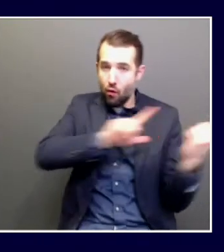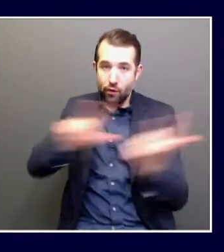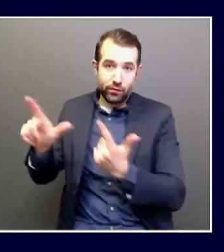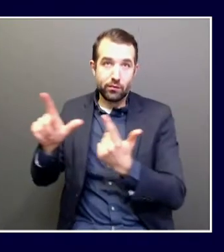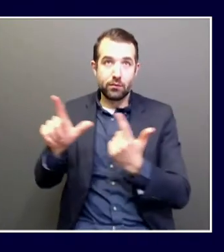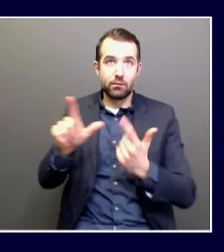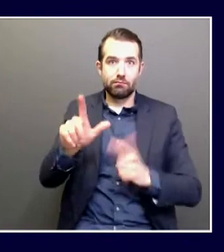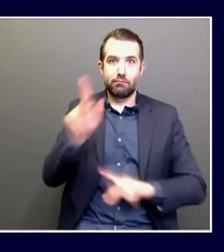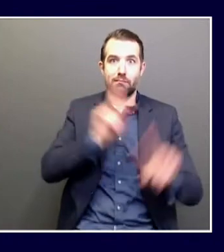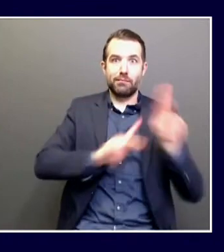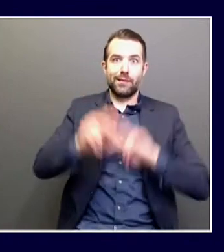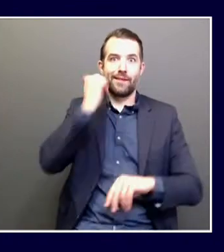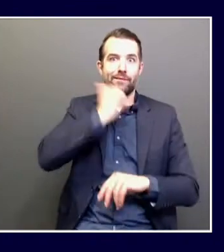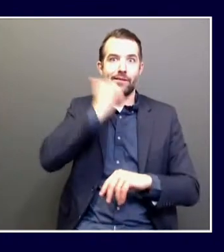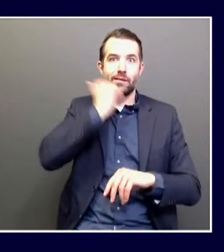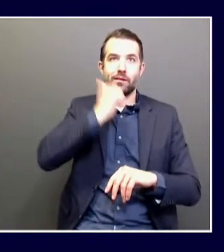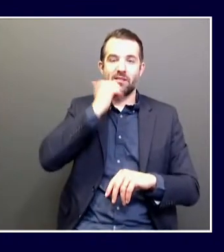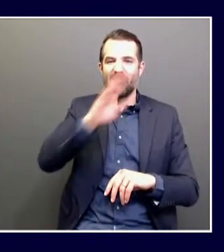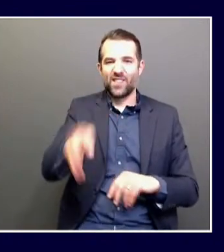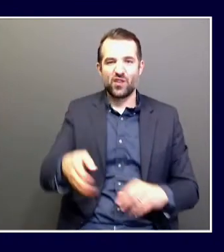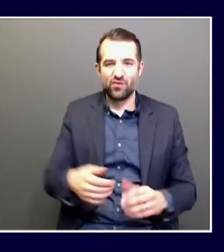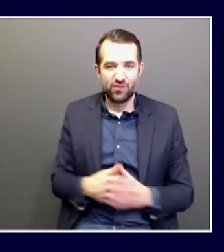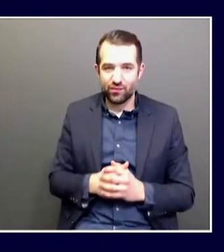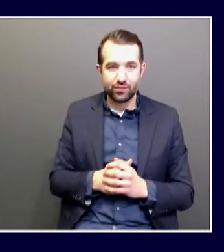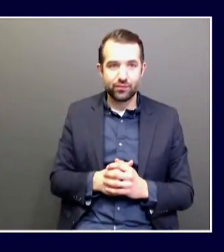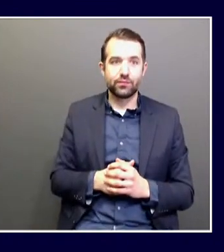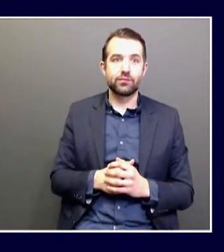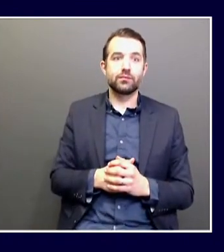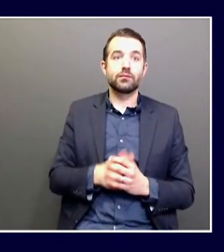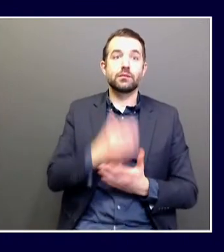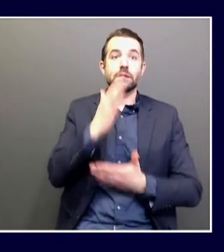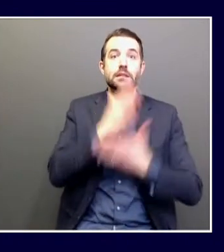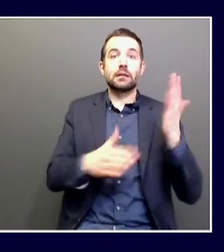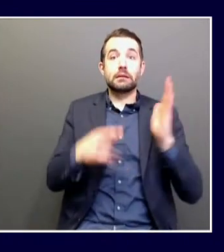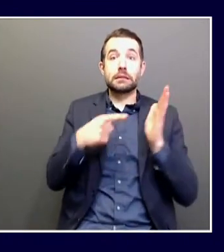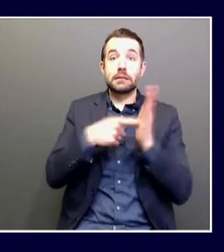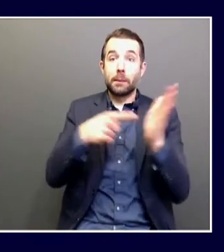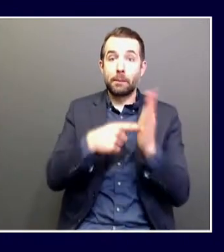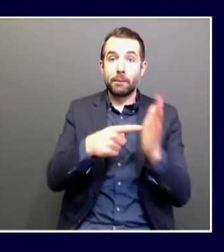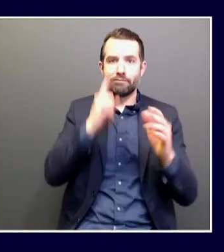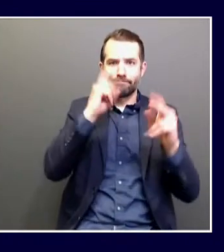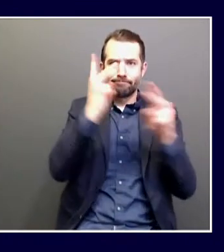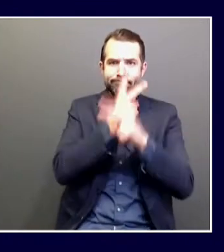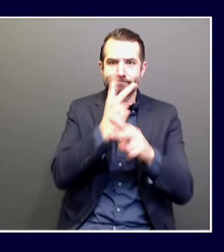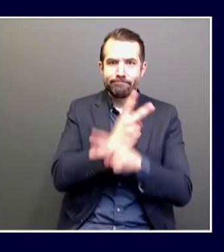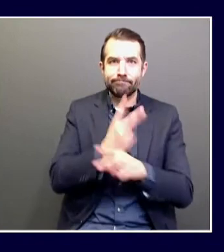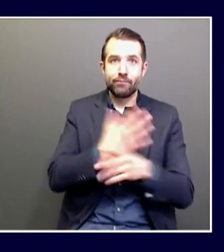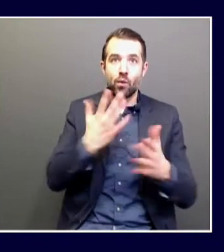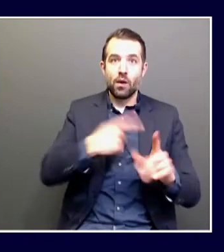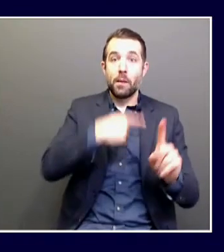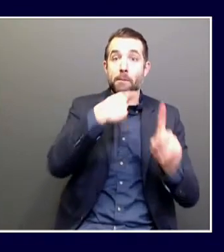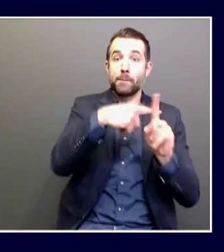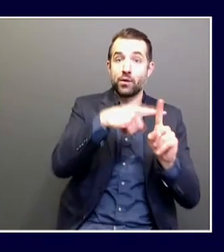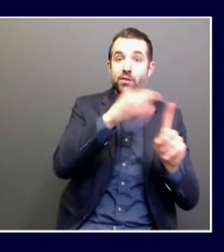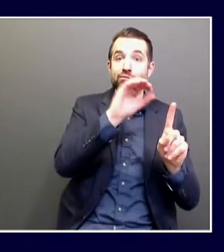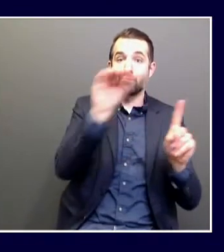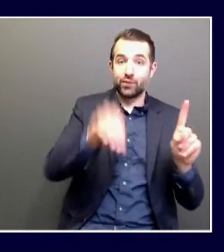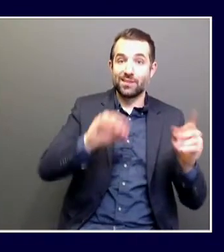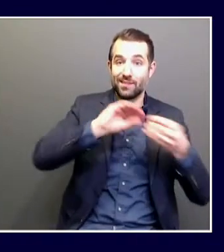that use, for example, the positivity rate as a proxy for how much bigger the bottom part of the iceberg has